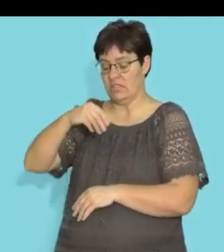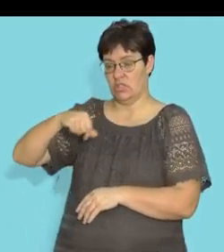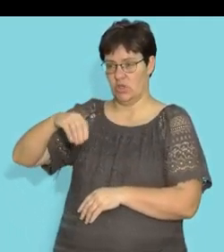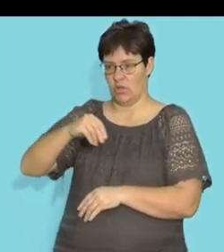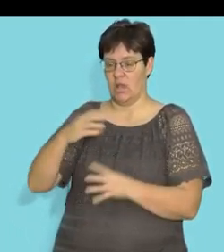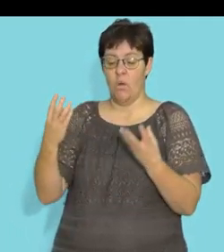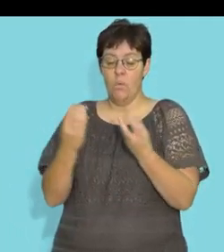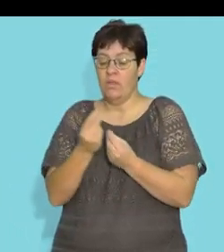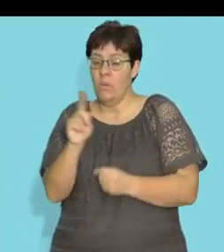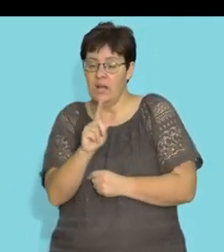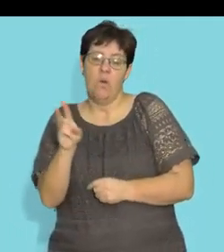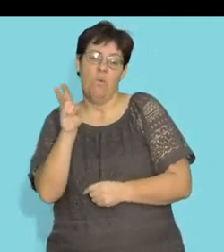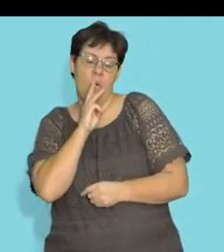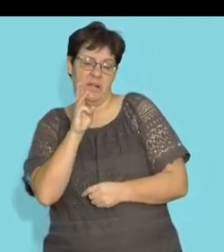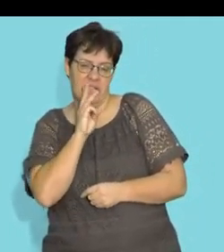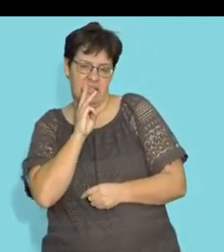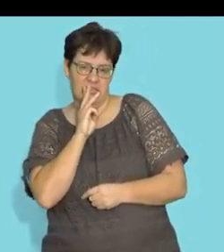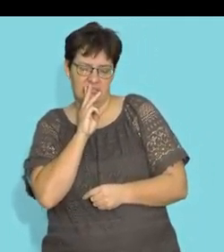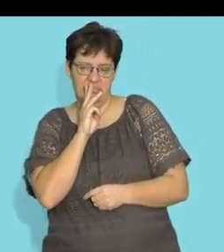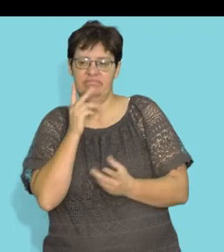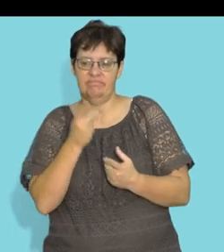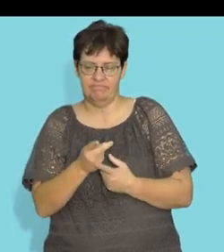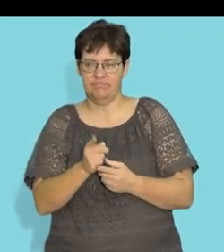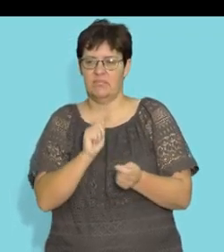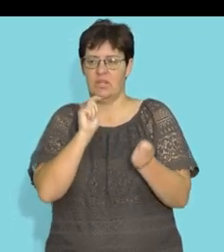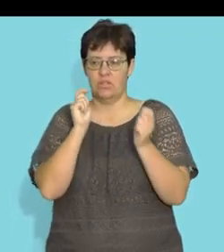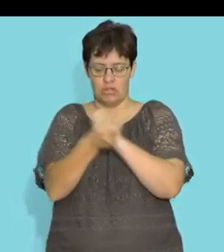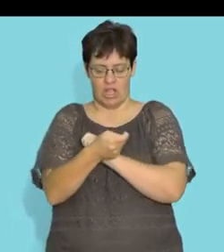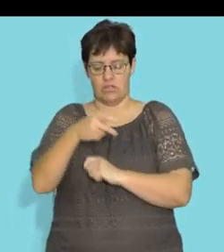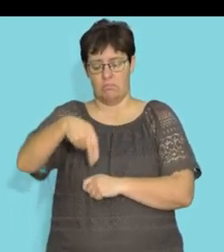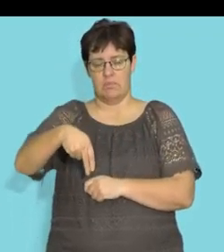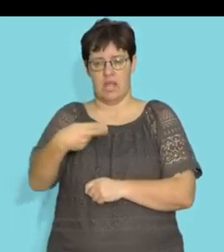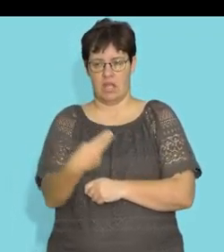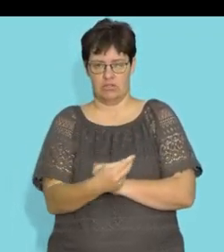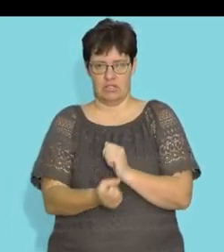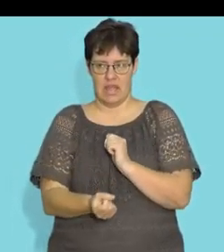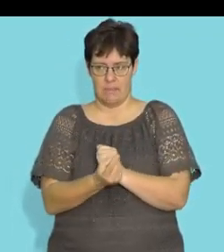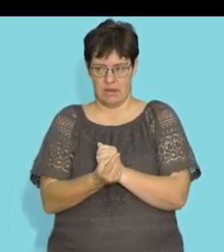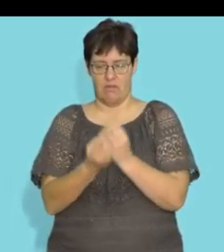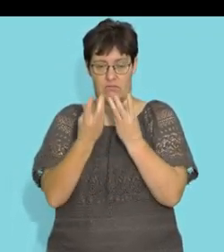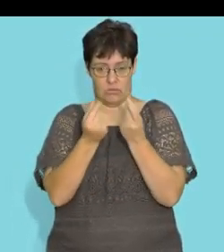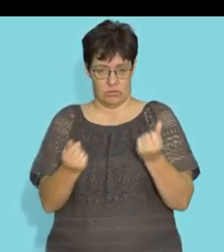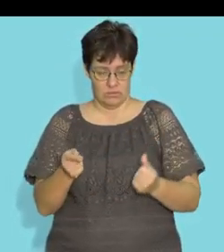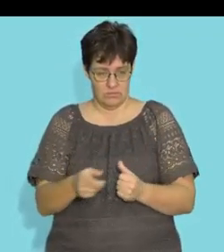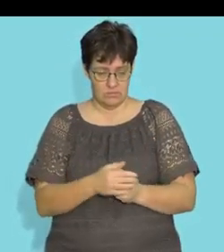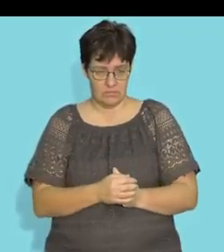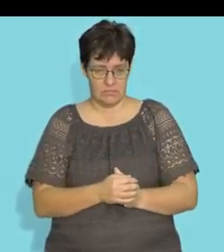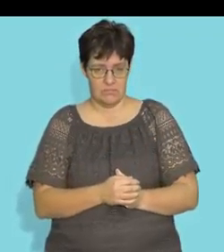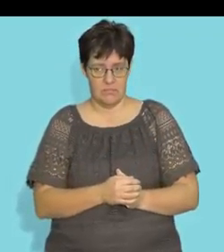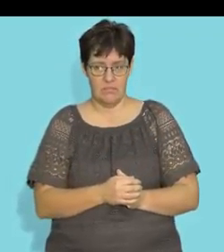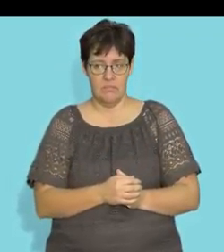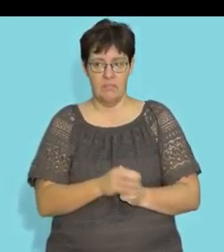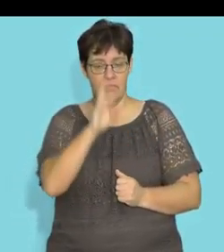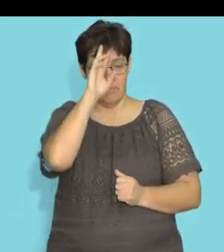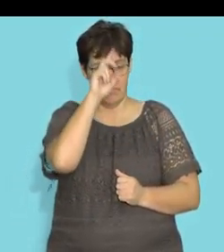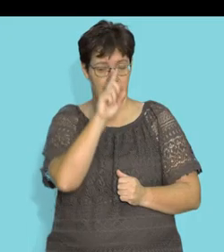terminology hydrolysis, and during my explanation, you will understand what hydrolysis means.